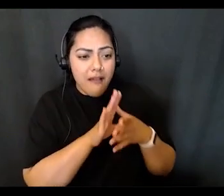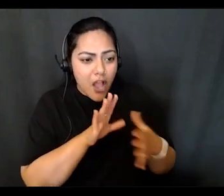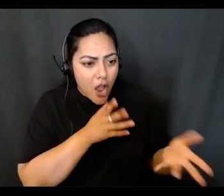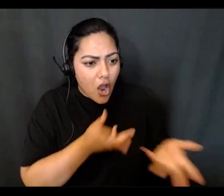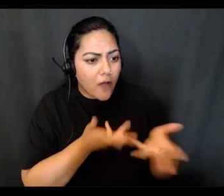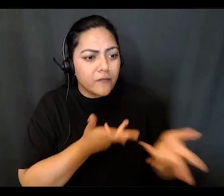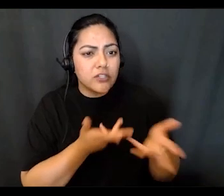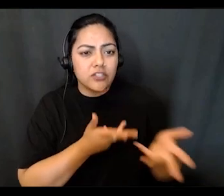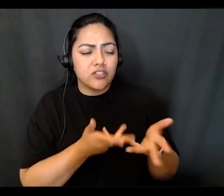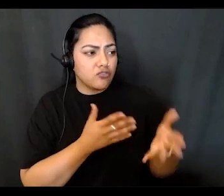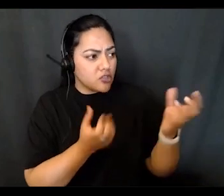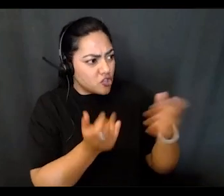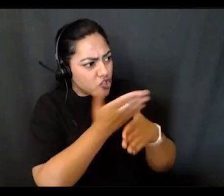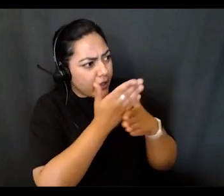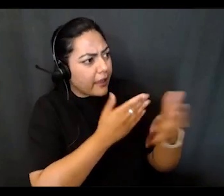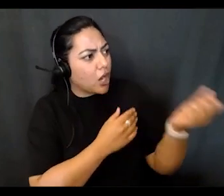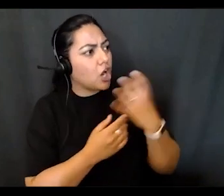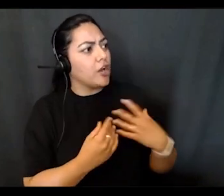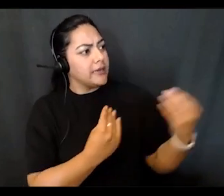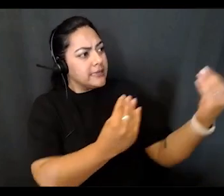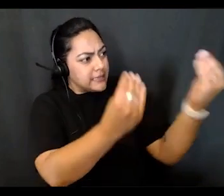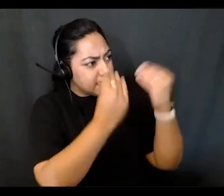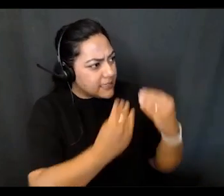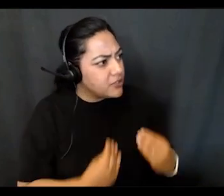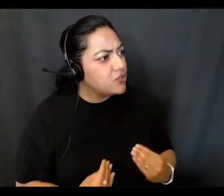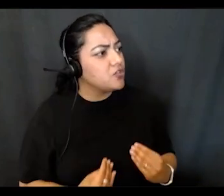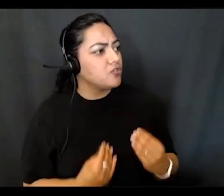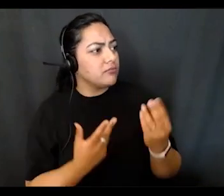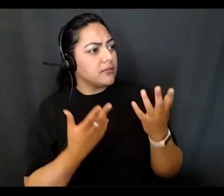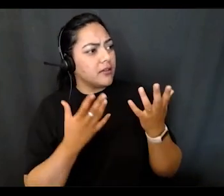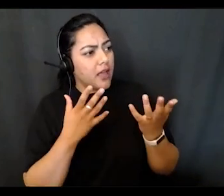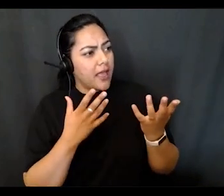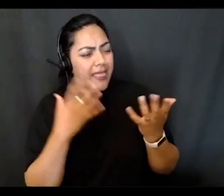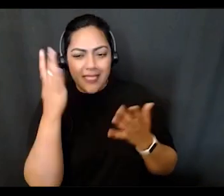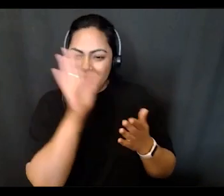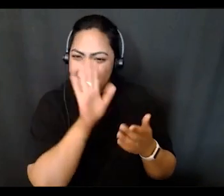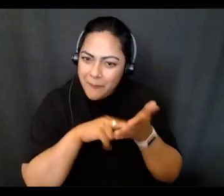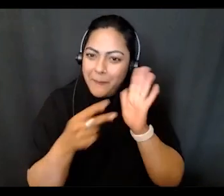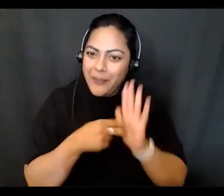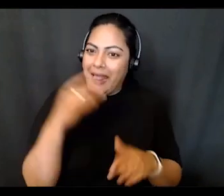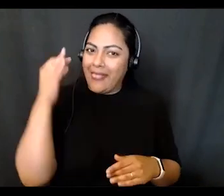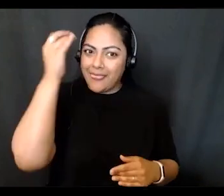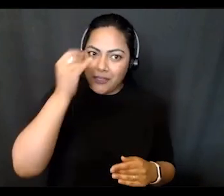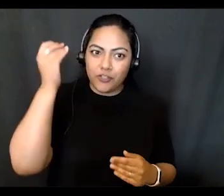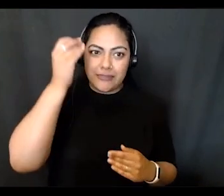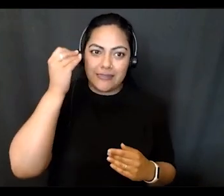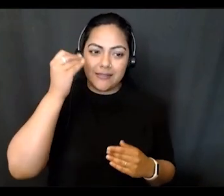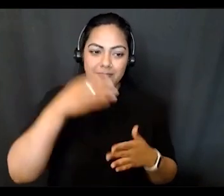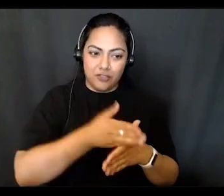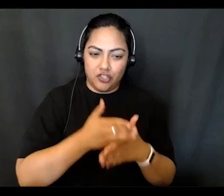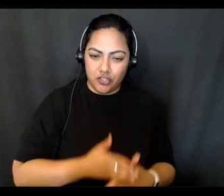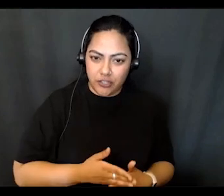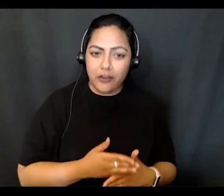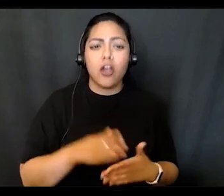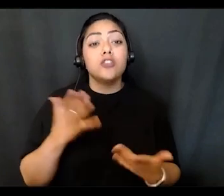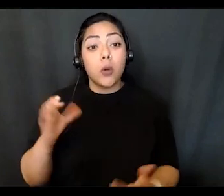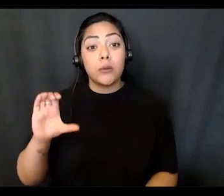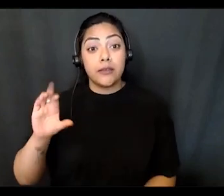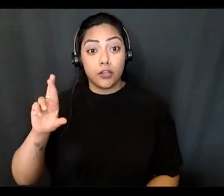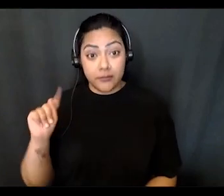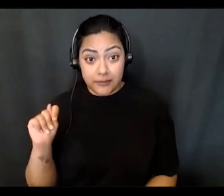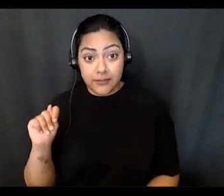in conversation with us, sharing with us teachings. They're sharing with us theories. Yes. And so critical race